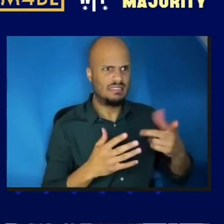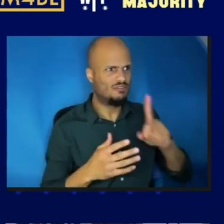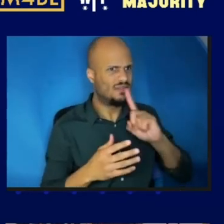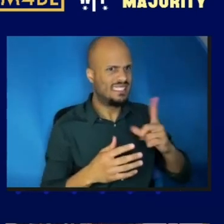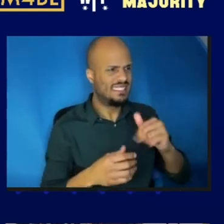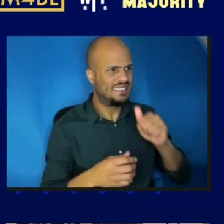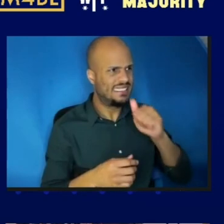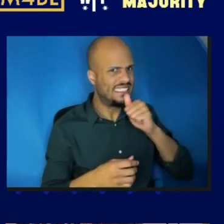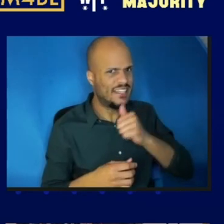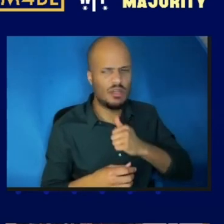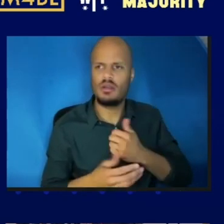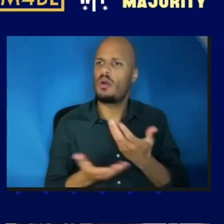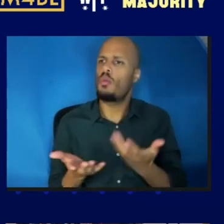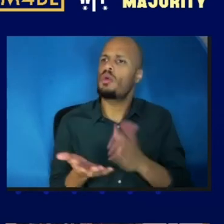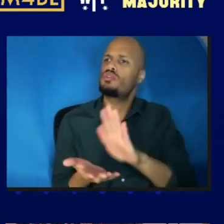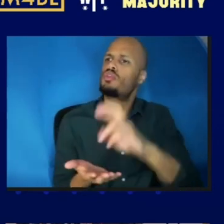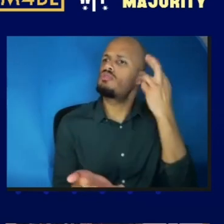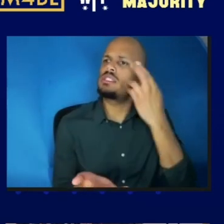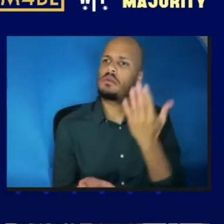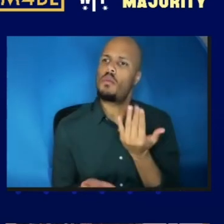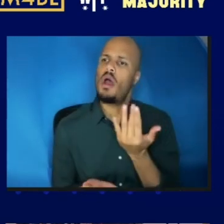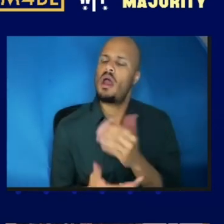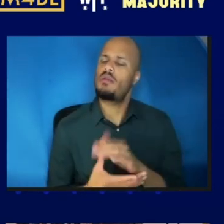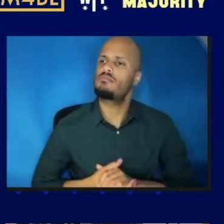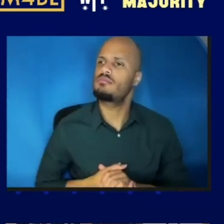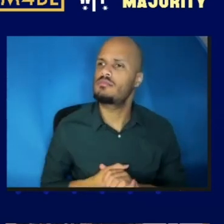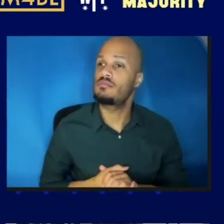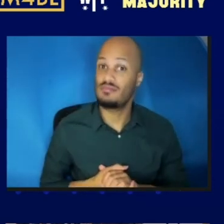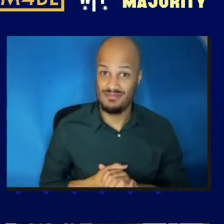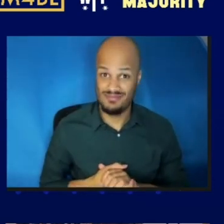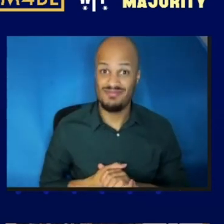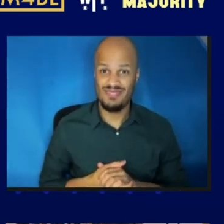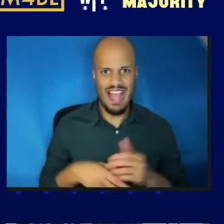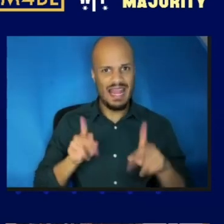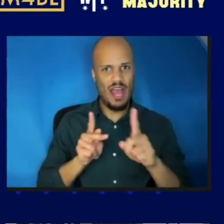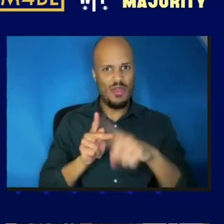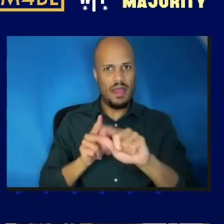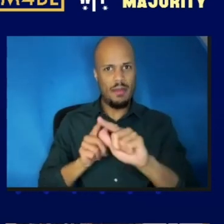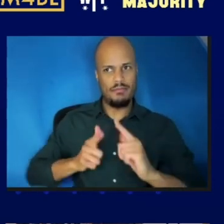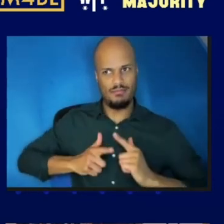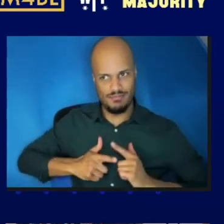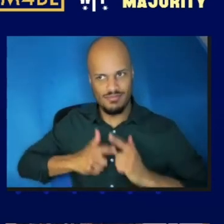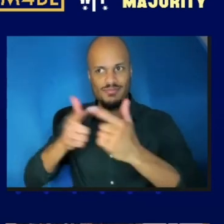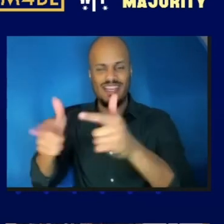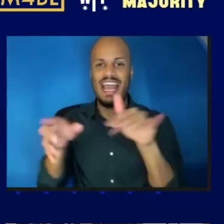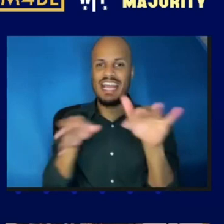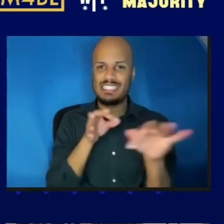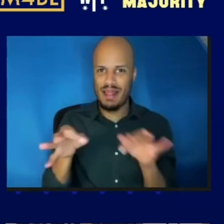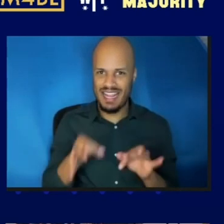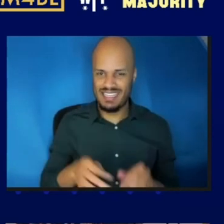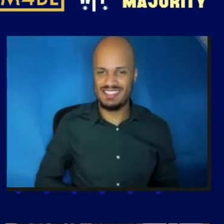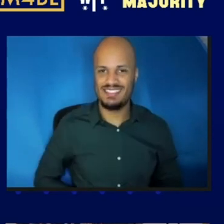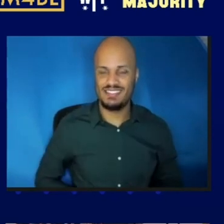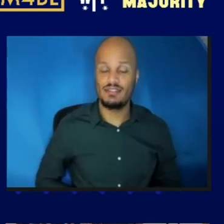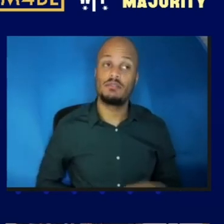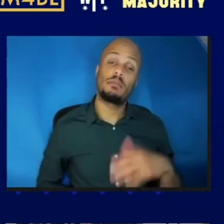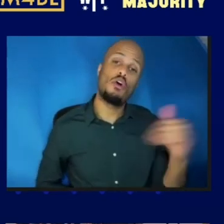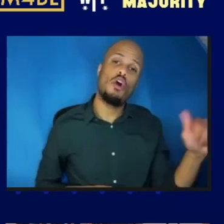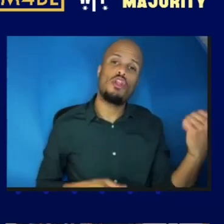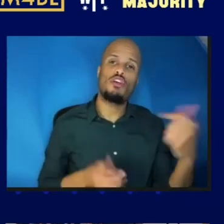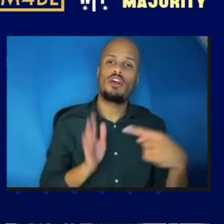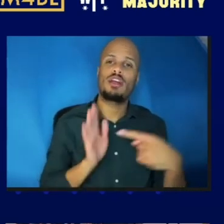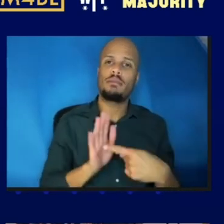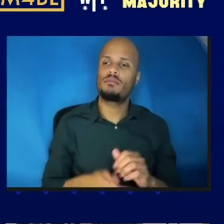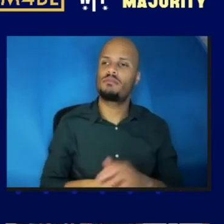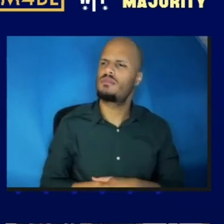What backup do you have to say this, right? Have them explain themselves to you. Another thing I might say is, you